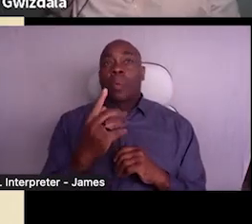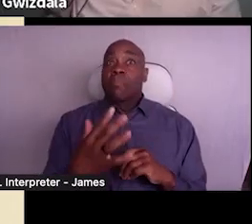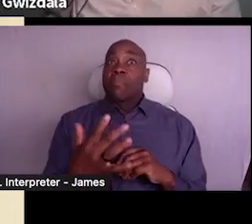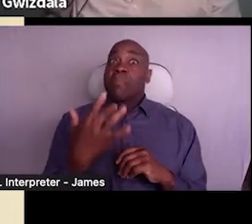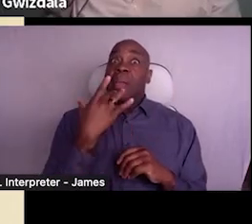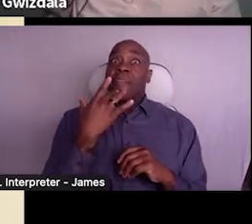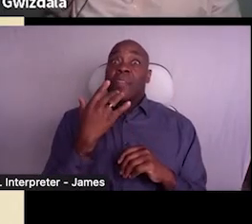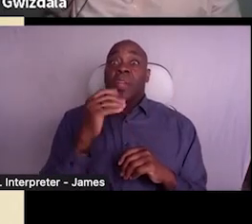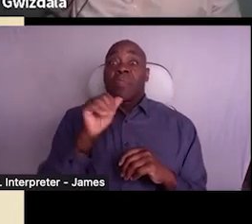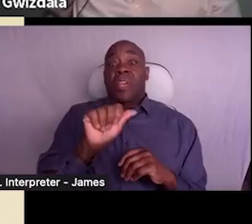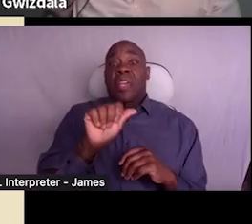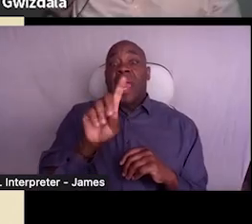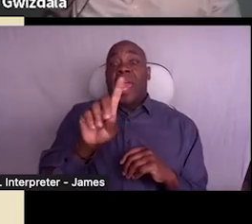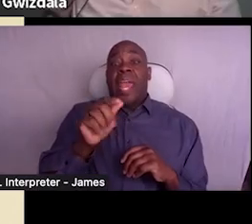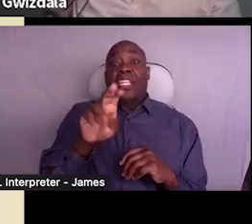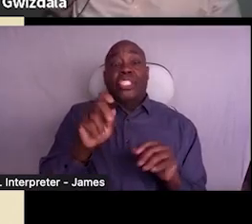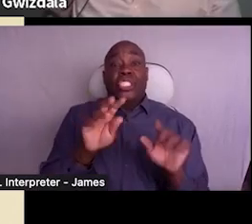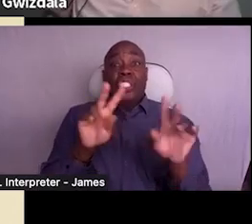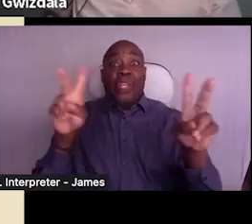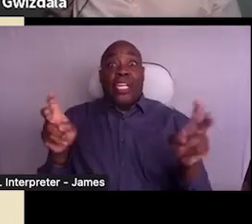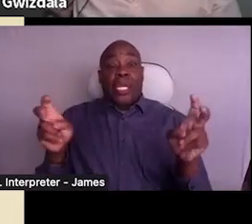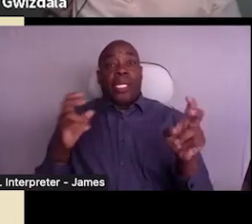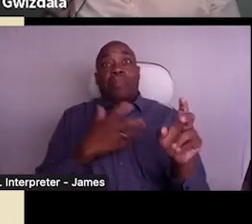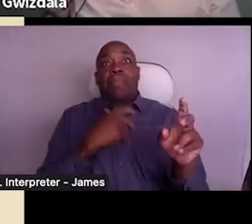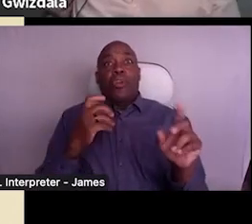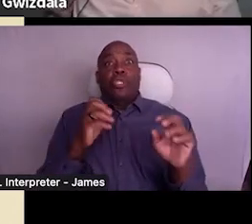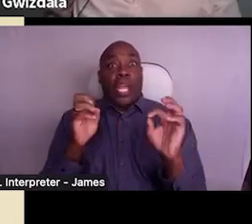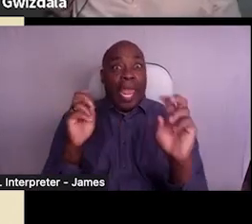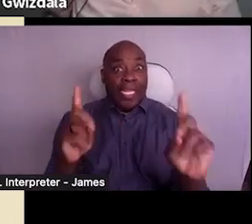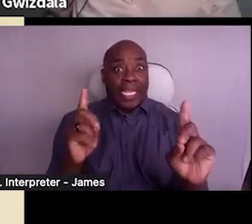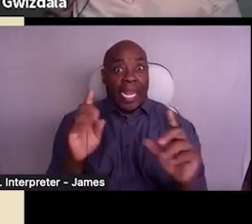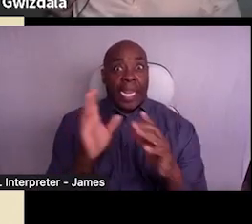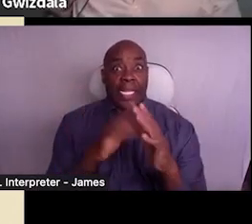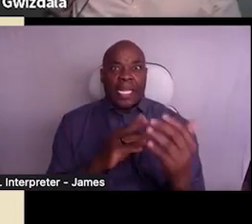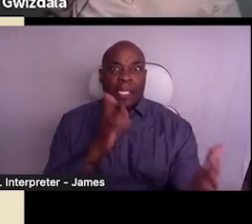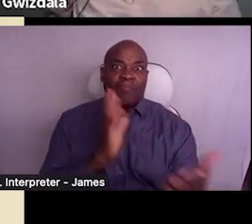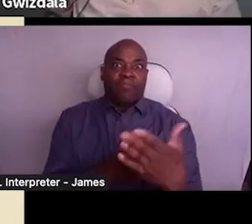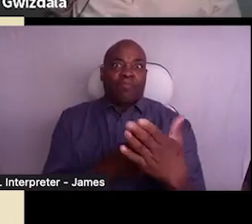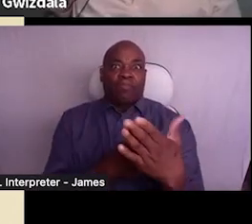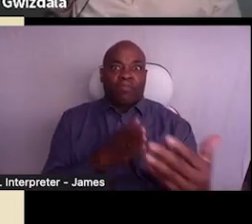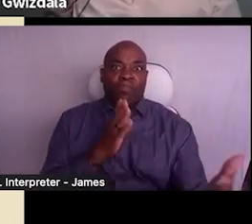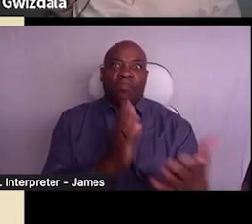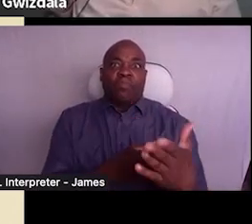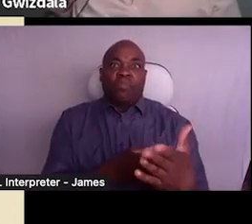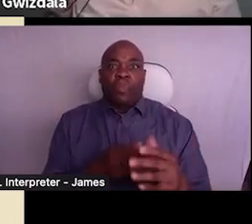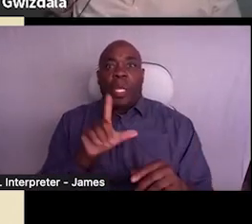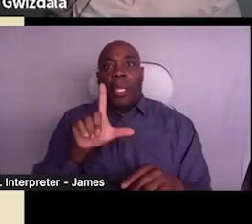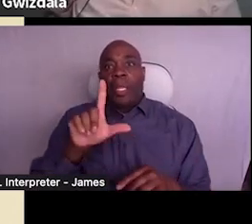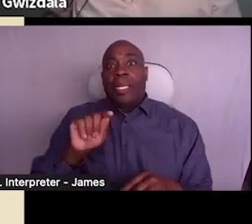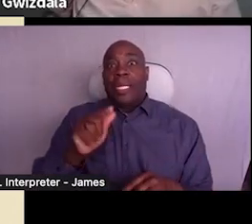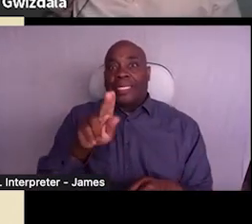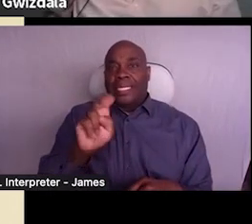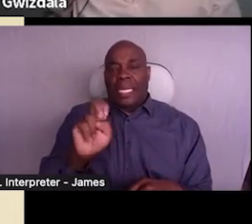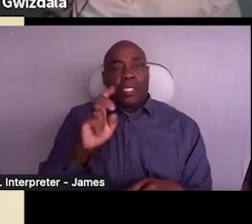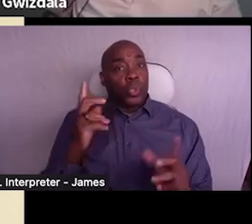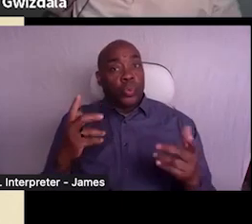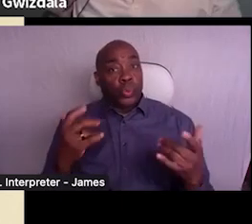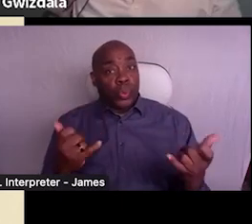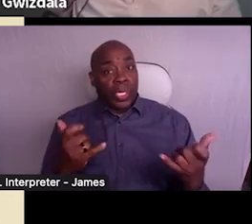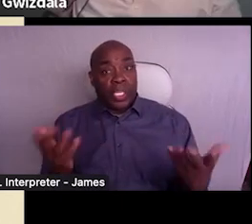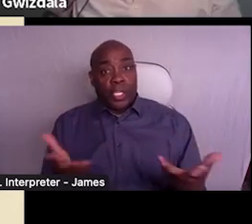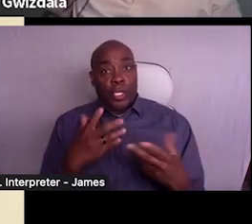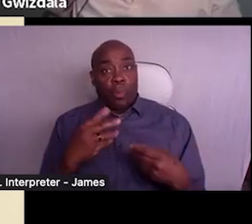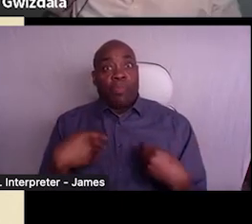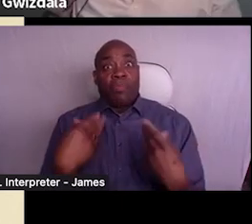it's better to educate than to litigate. And so I'm here to provide a little bit of education so that